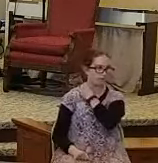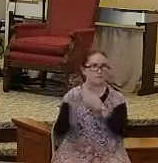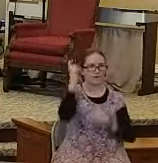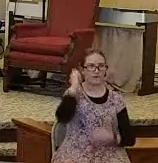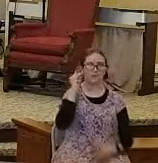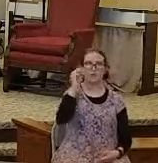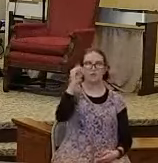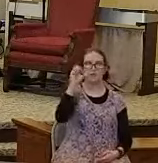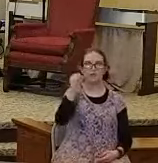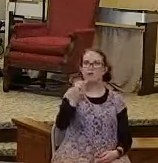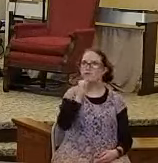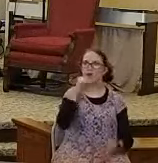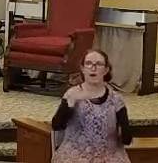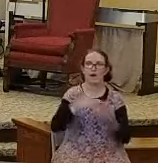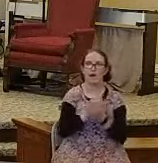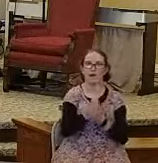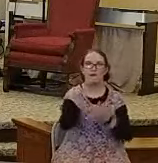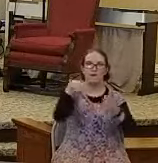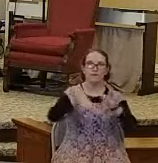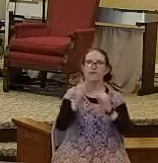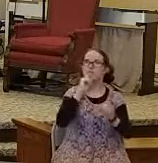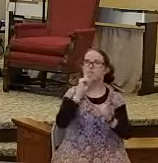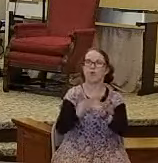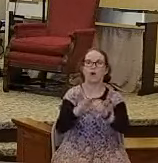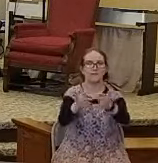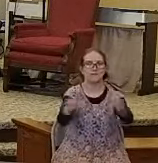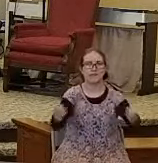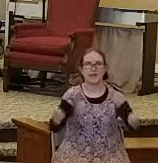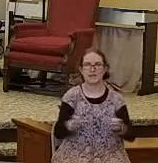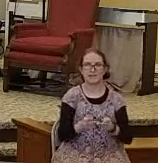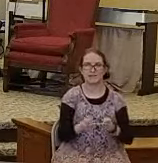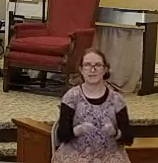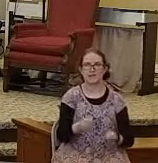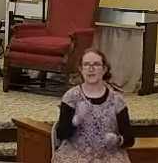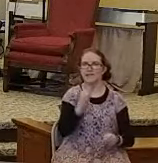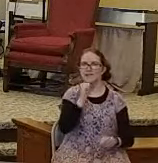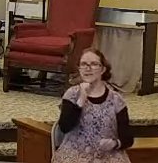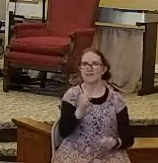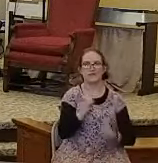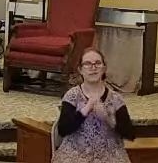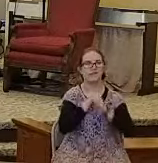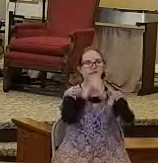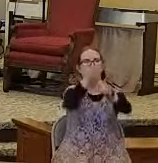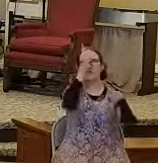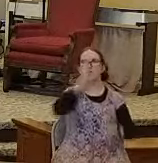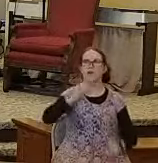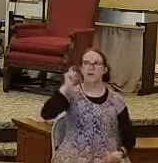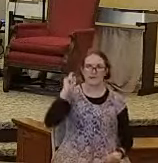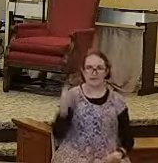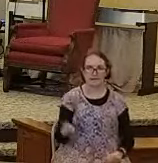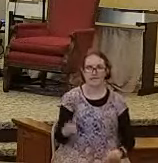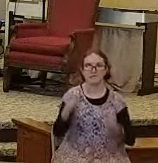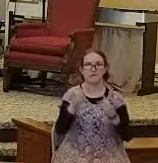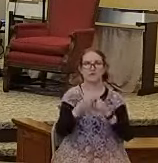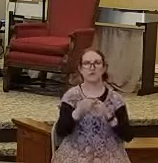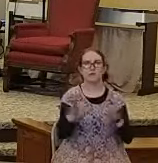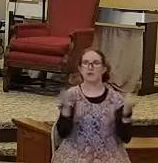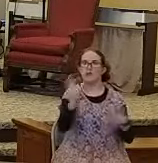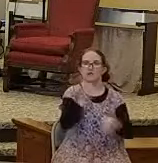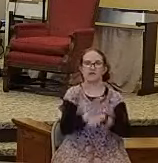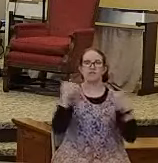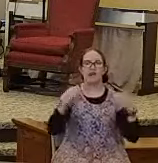this, Moses was not allowed to go into the promised land. Amen. He didn't trust God like he should have. Oh, come on, church.